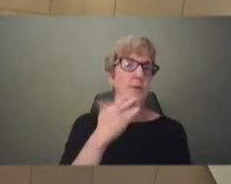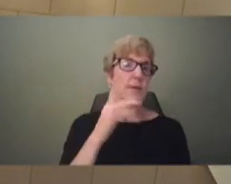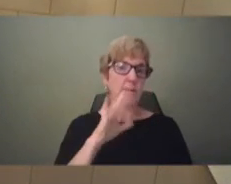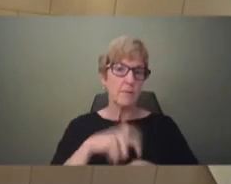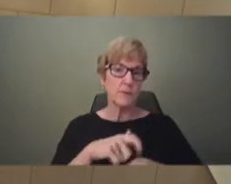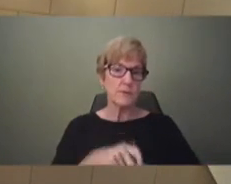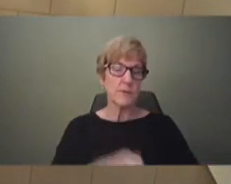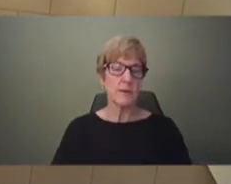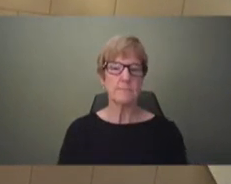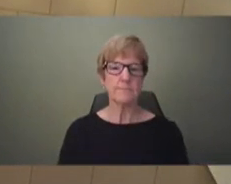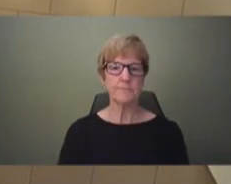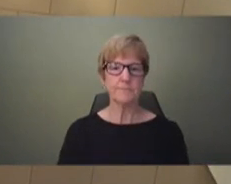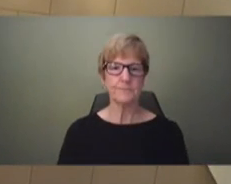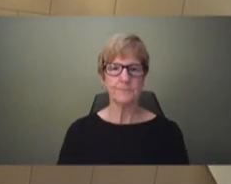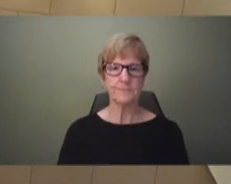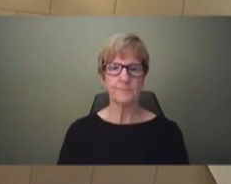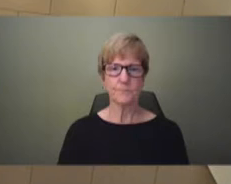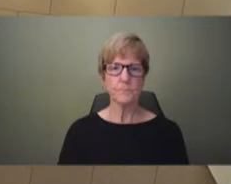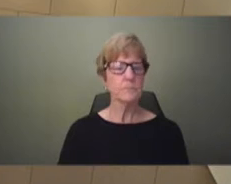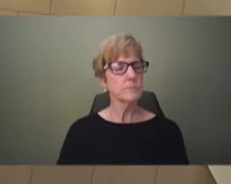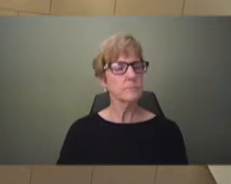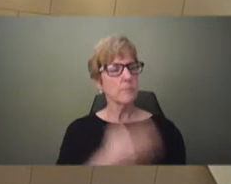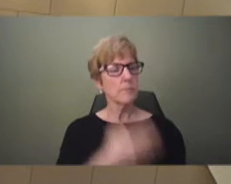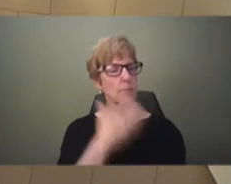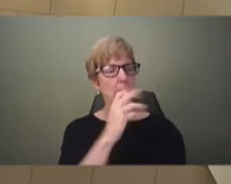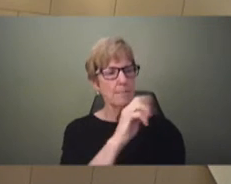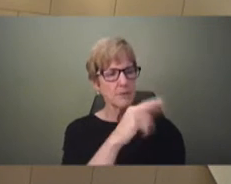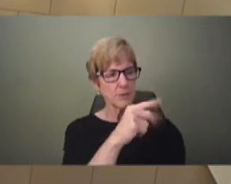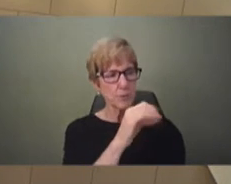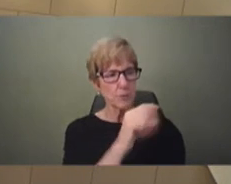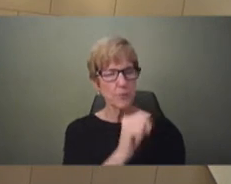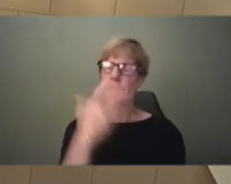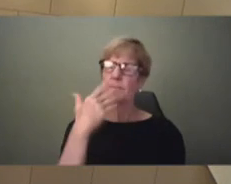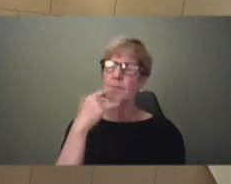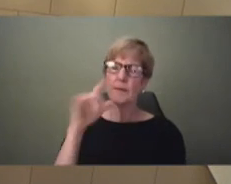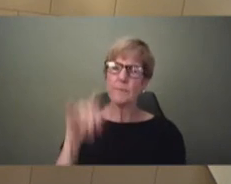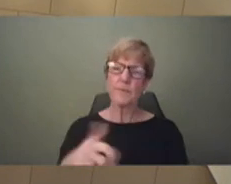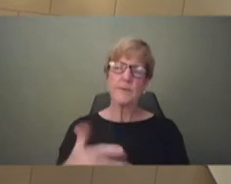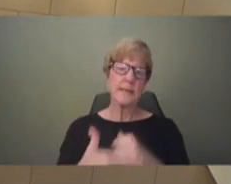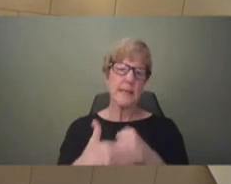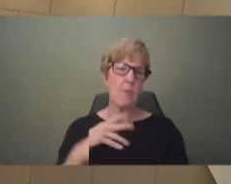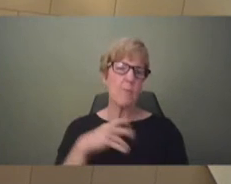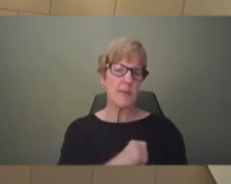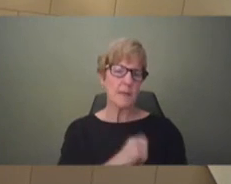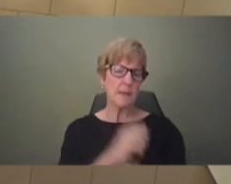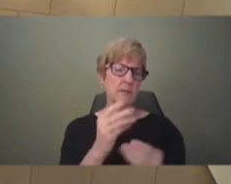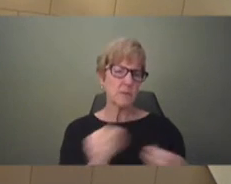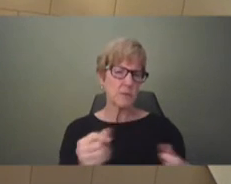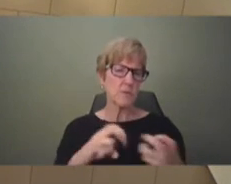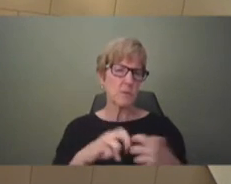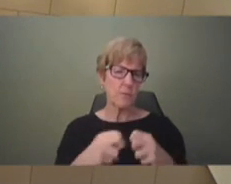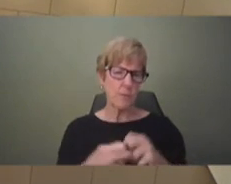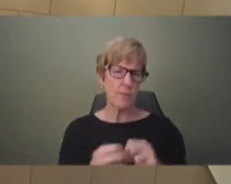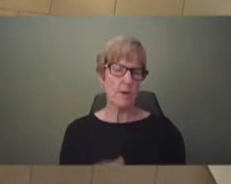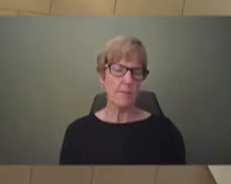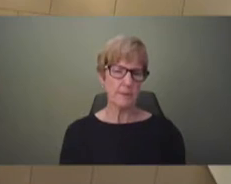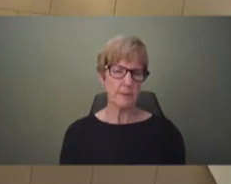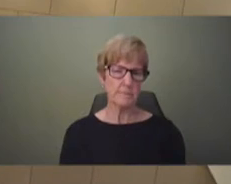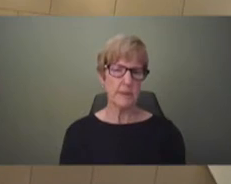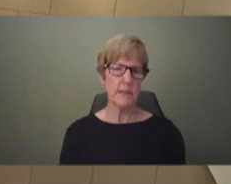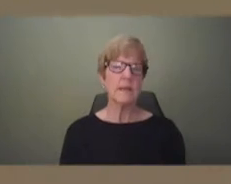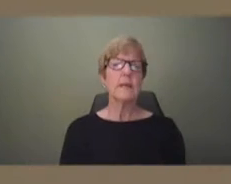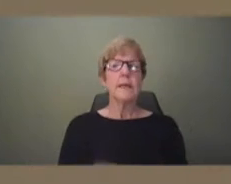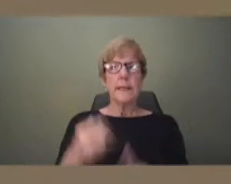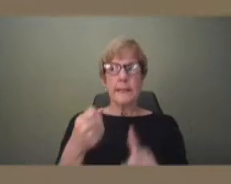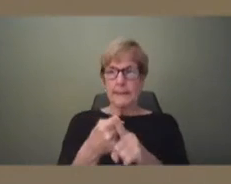Grant let thank you for the presentation and um it's helping us solve a problem uh that we're that's impacting our community